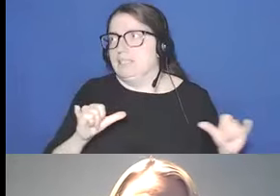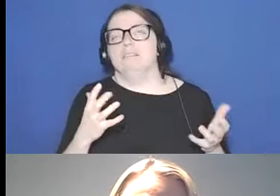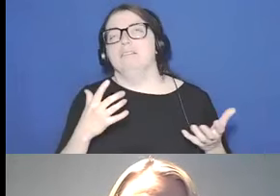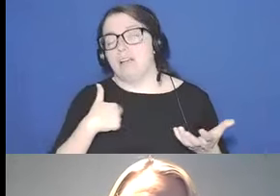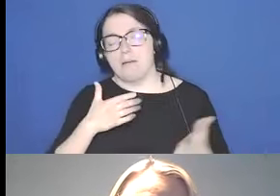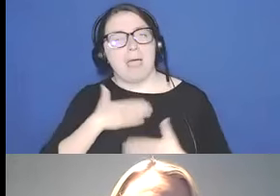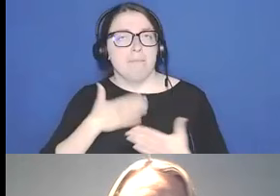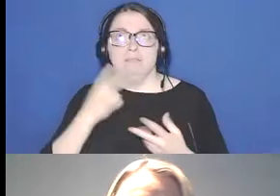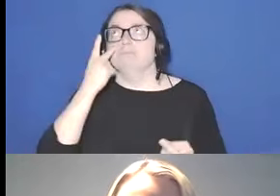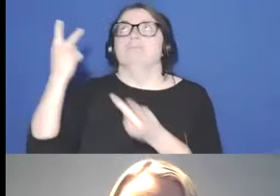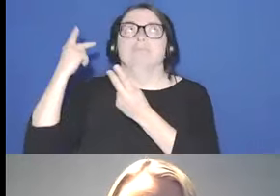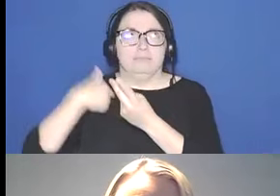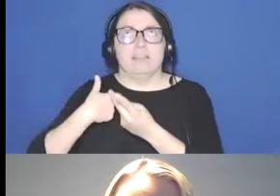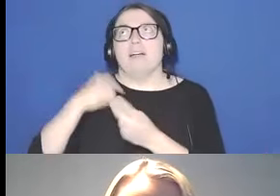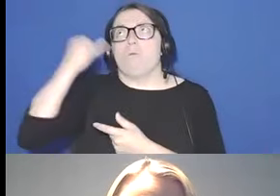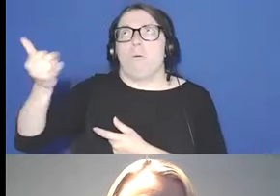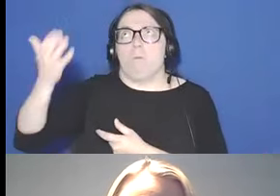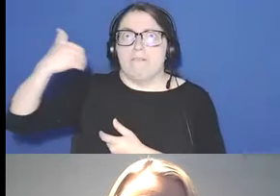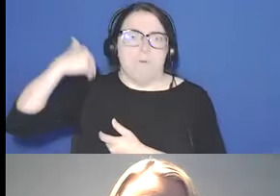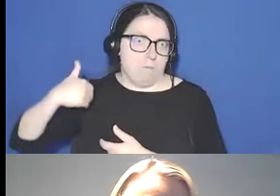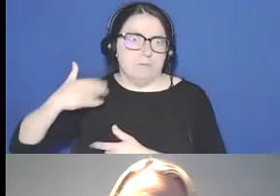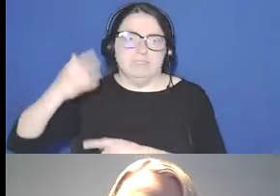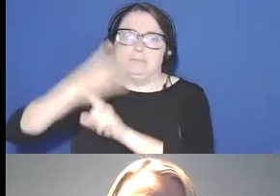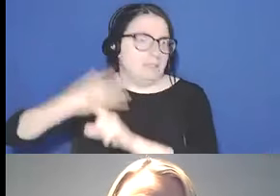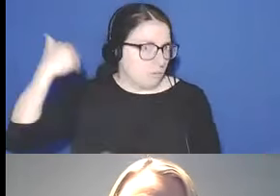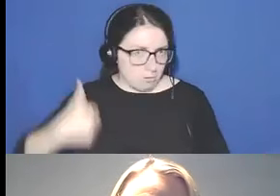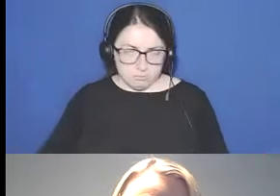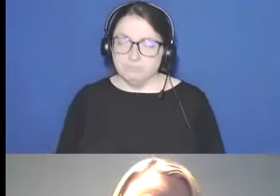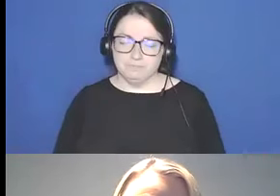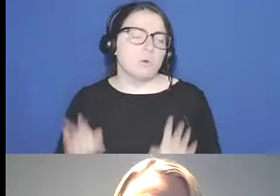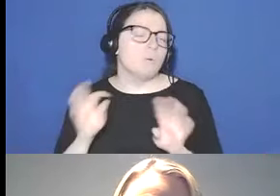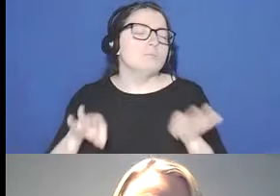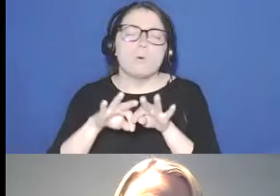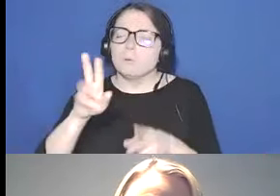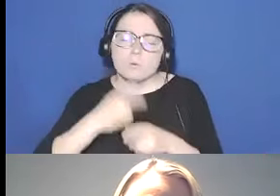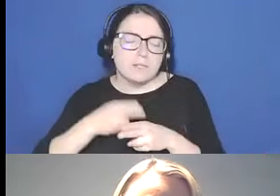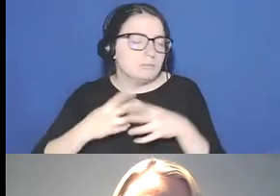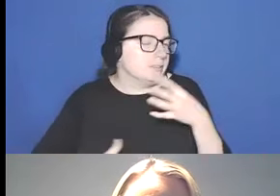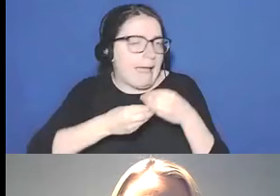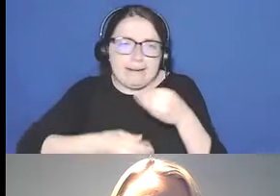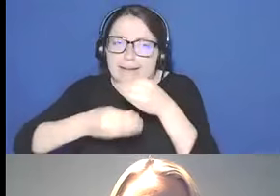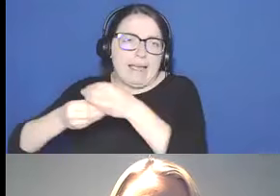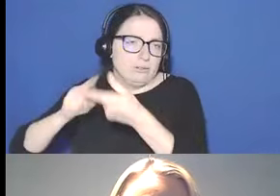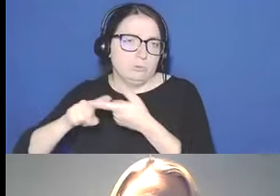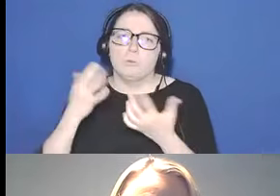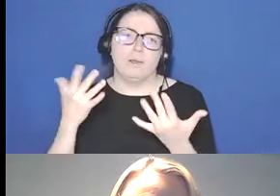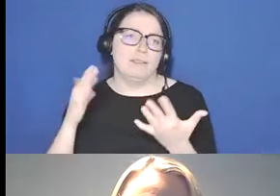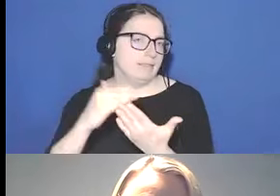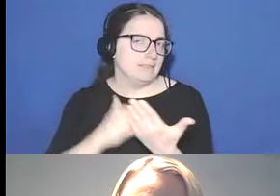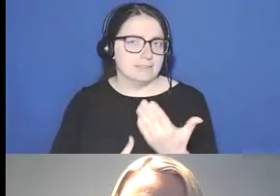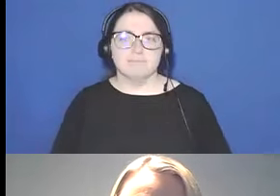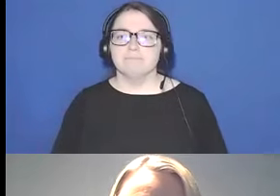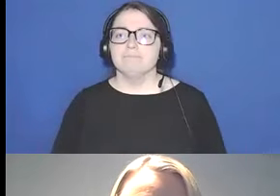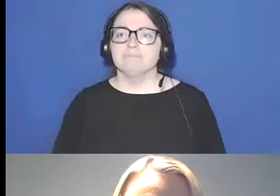made that call, back in May. So just put your name on wait lists. The other thing is, if you do